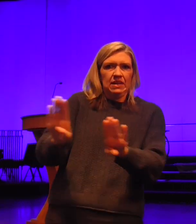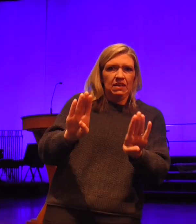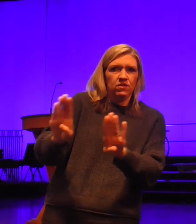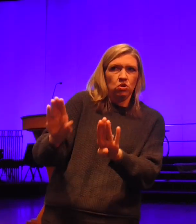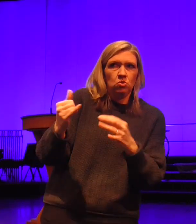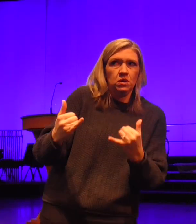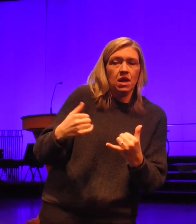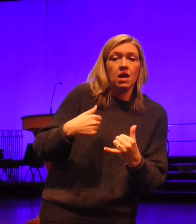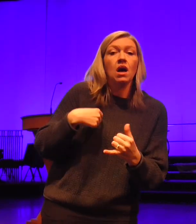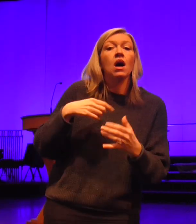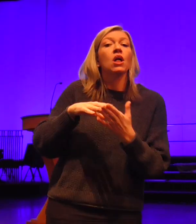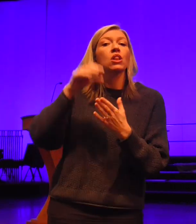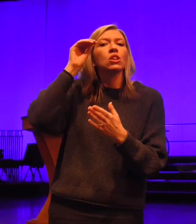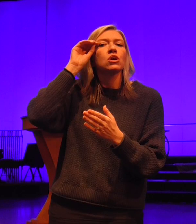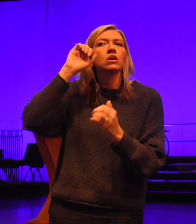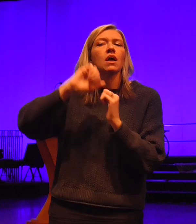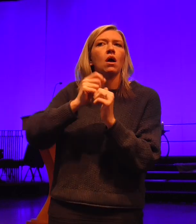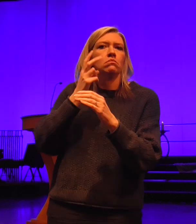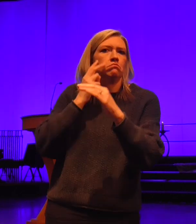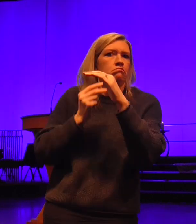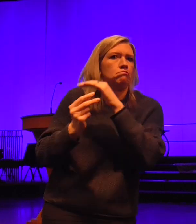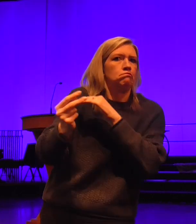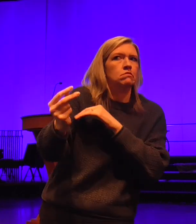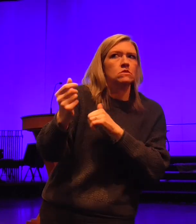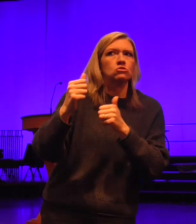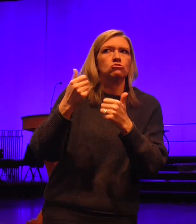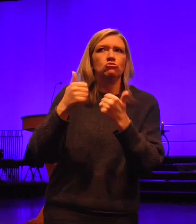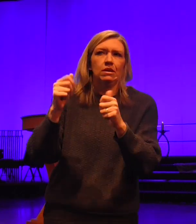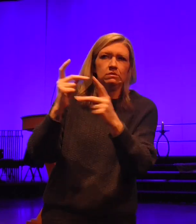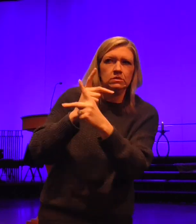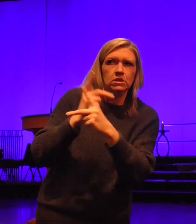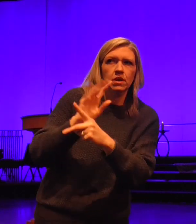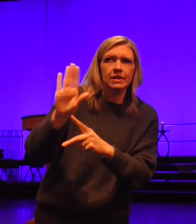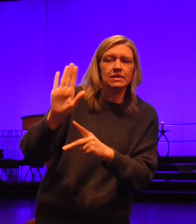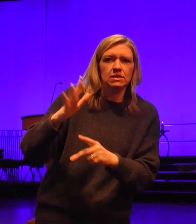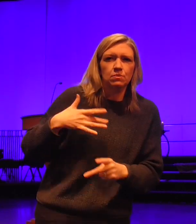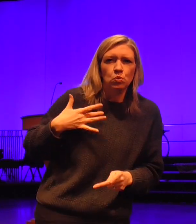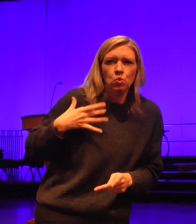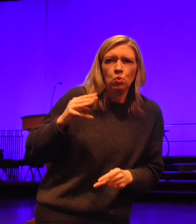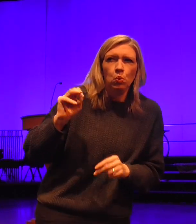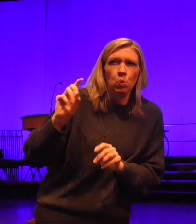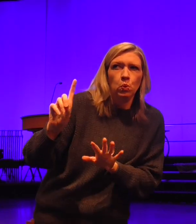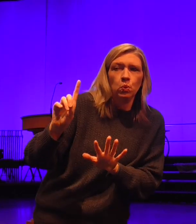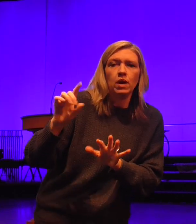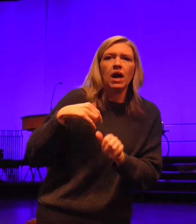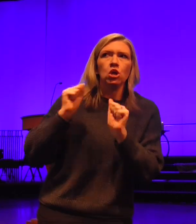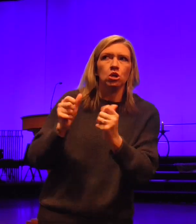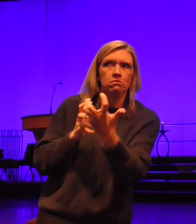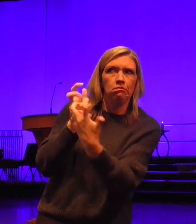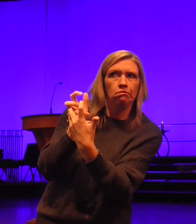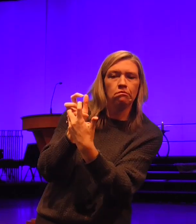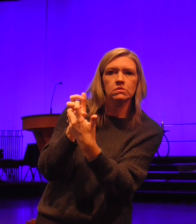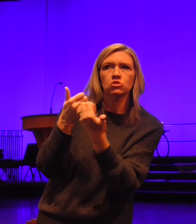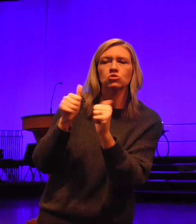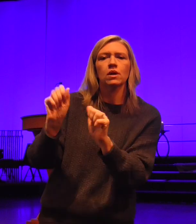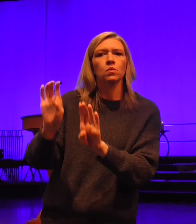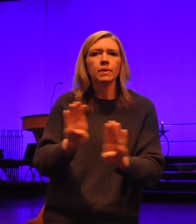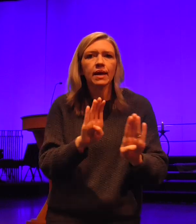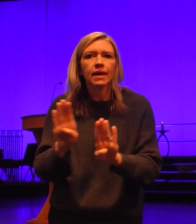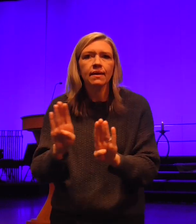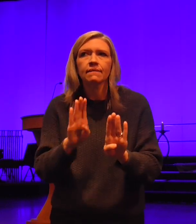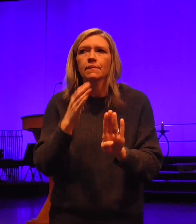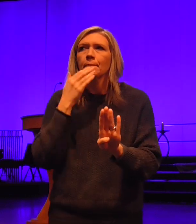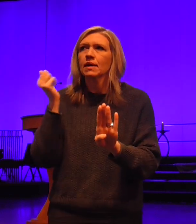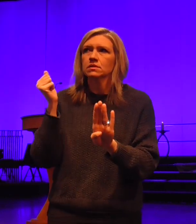to be psychic because I learned to figure out what kind of mood he was in right away so that I could behave the way that I should be, so